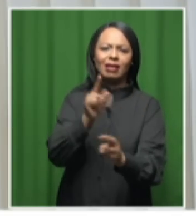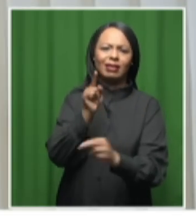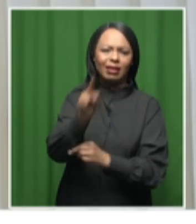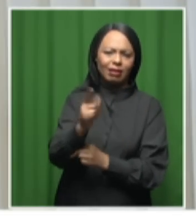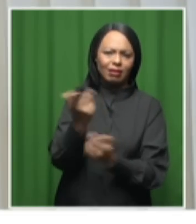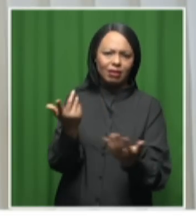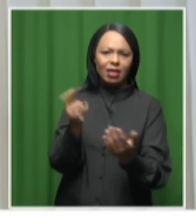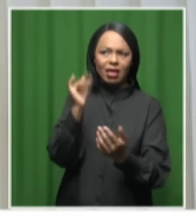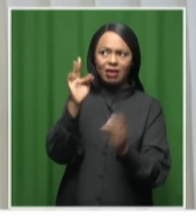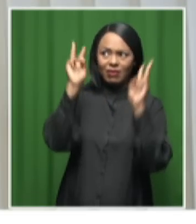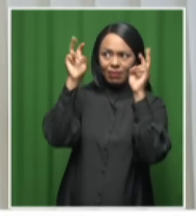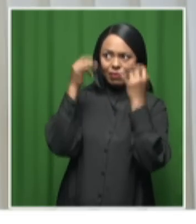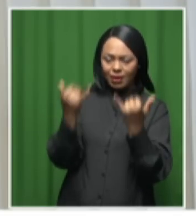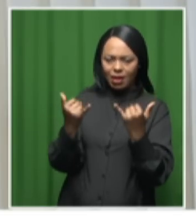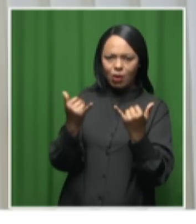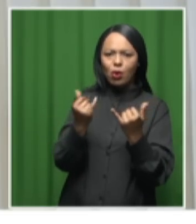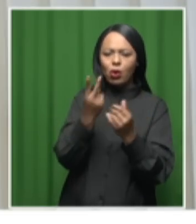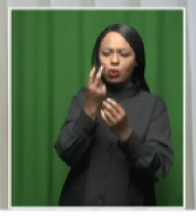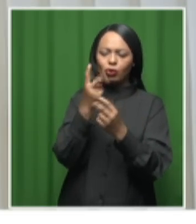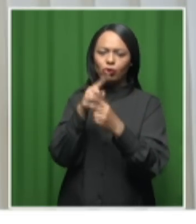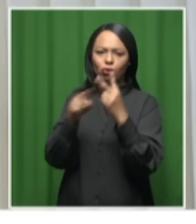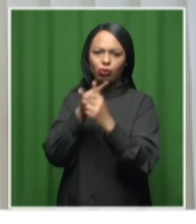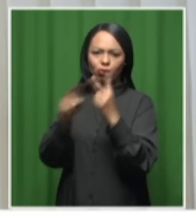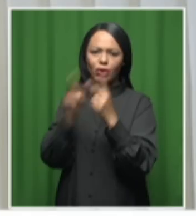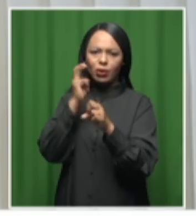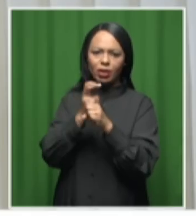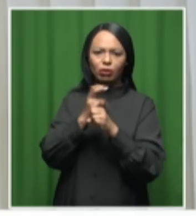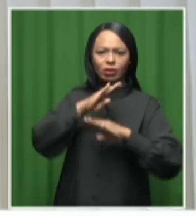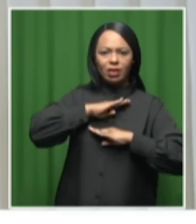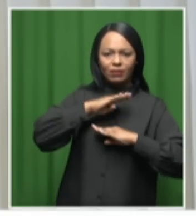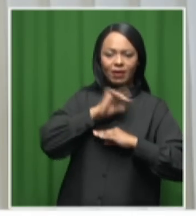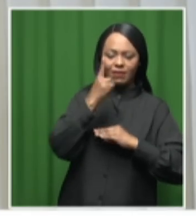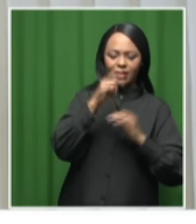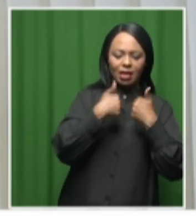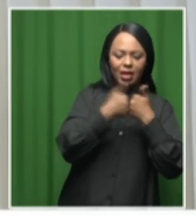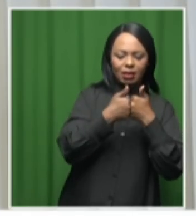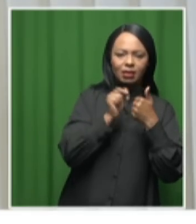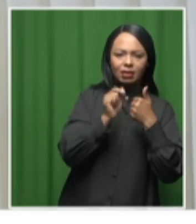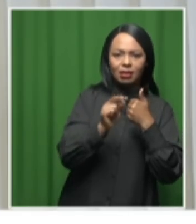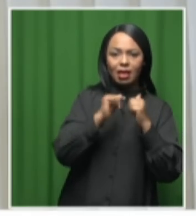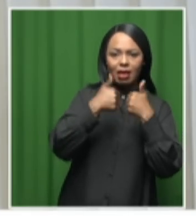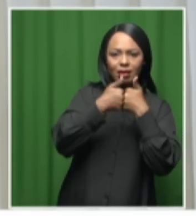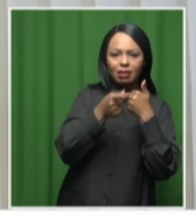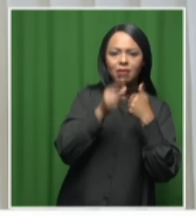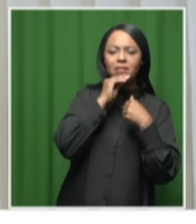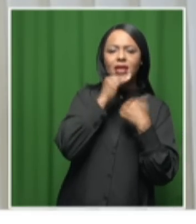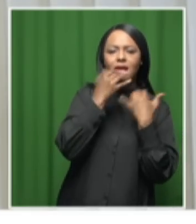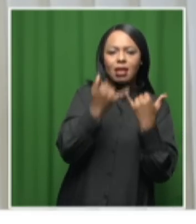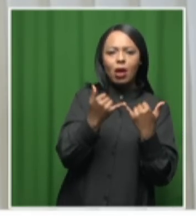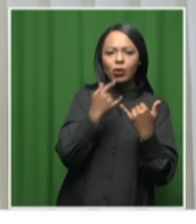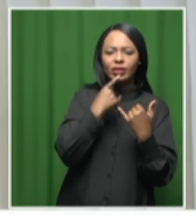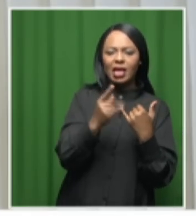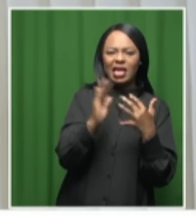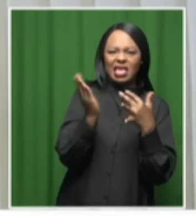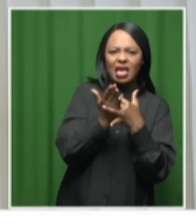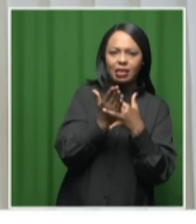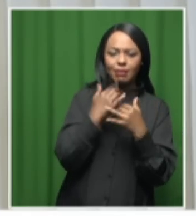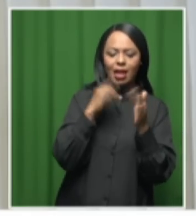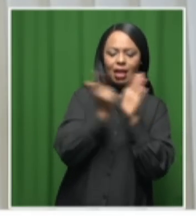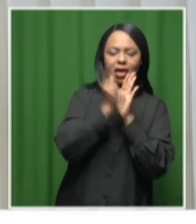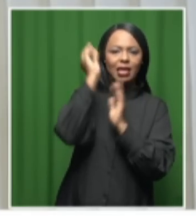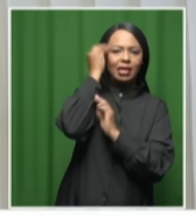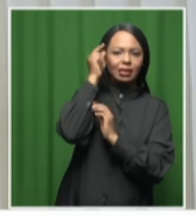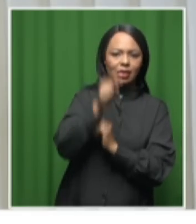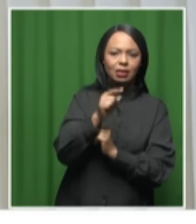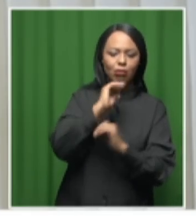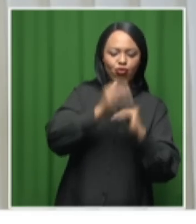on an urgent basis, there are then two legs in which you need to satisfy. Firstly, is the urgency, of which in this case, you then have to say, I have a legal interest that I